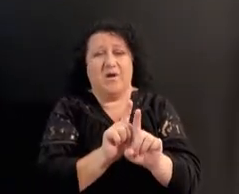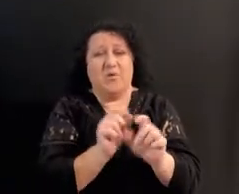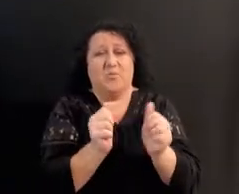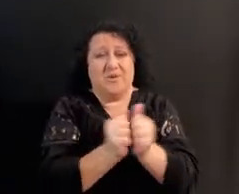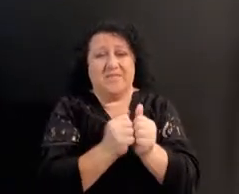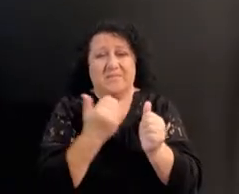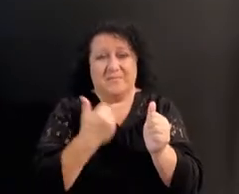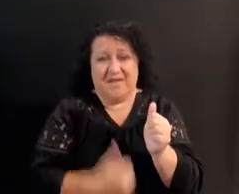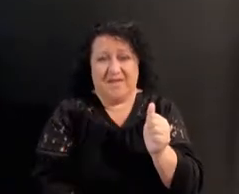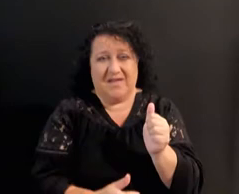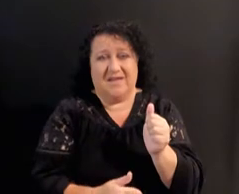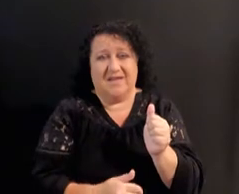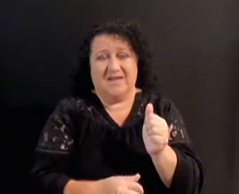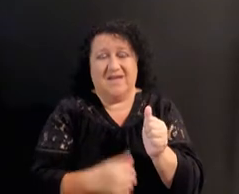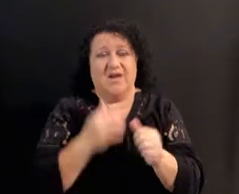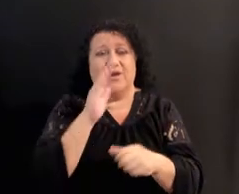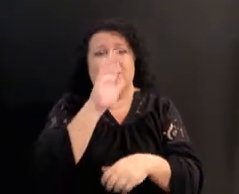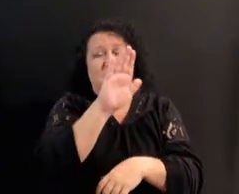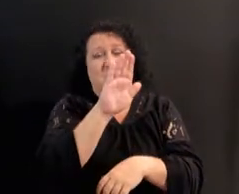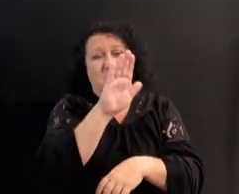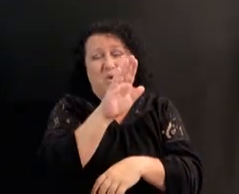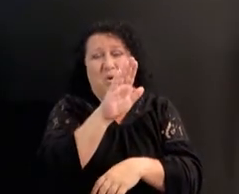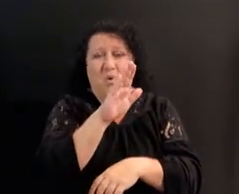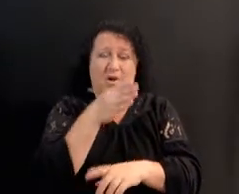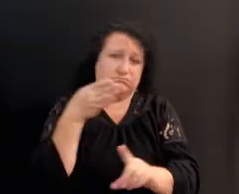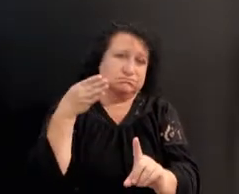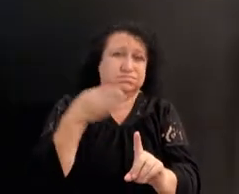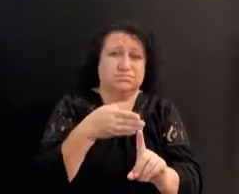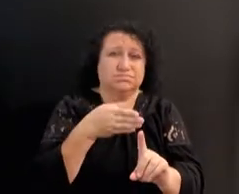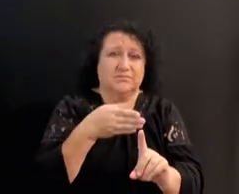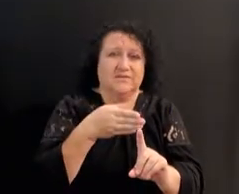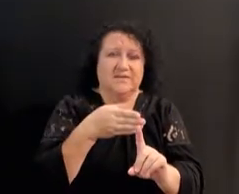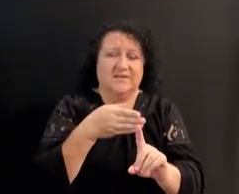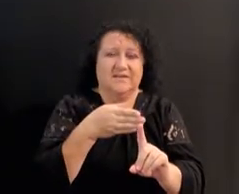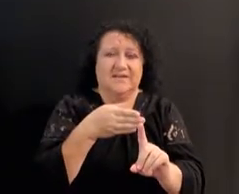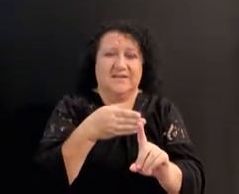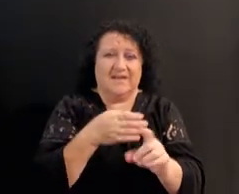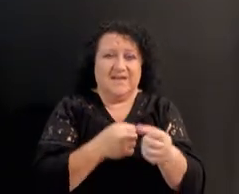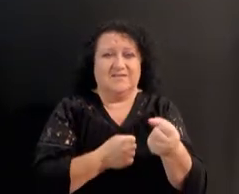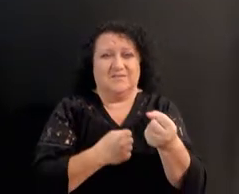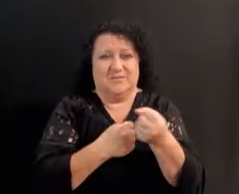rod and your staff, they comfort me.